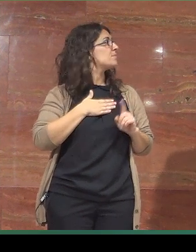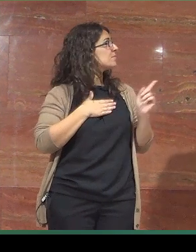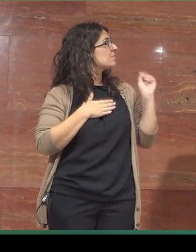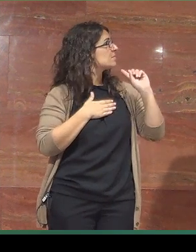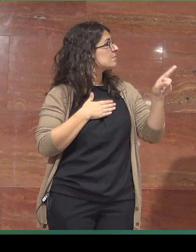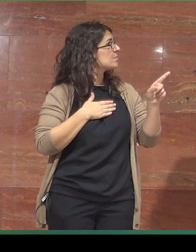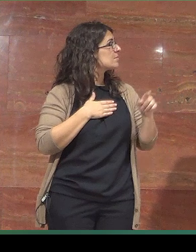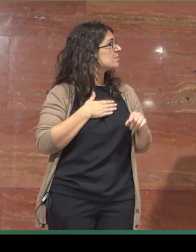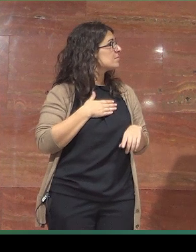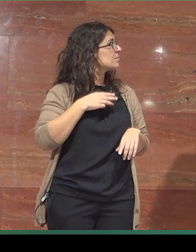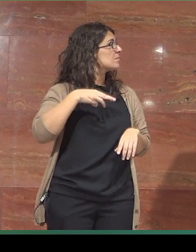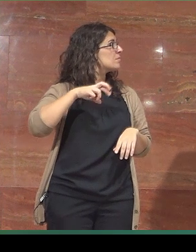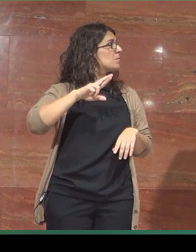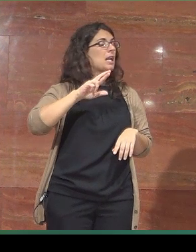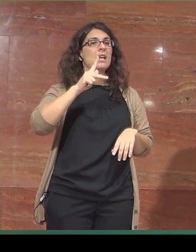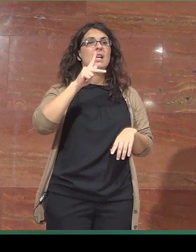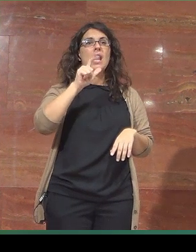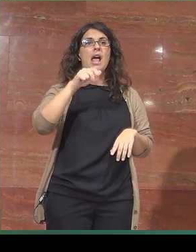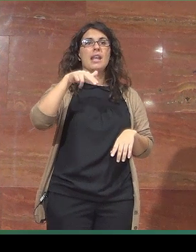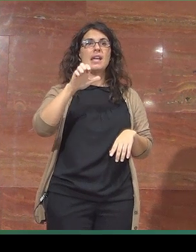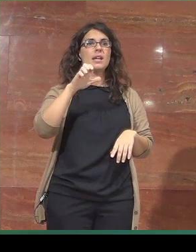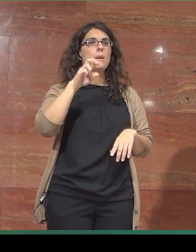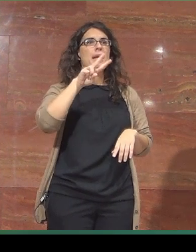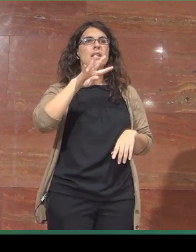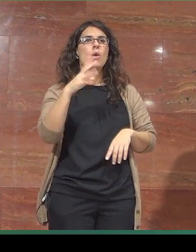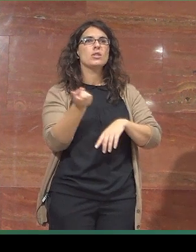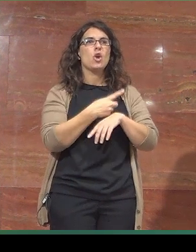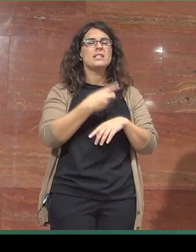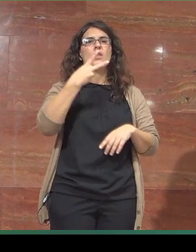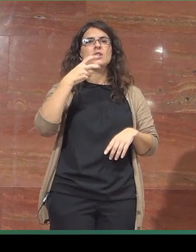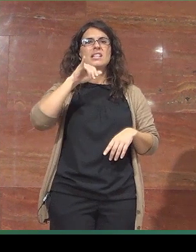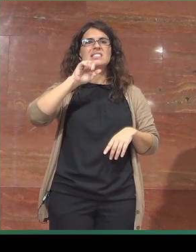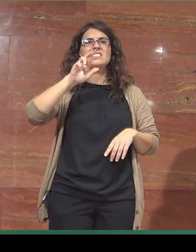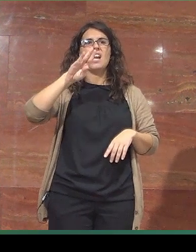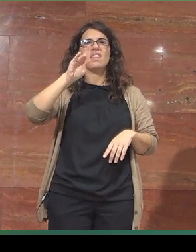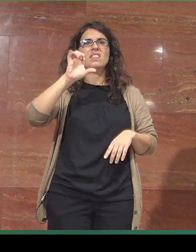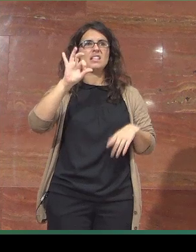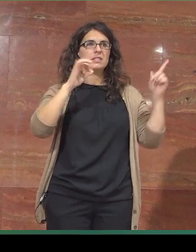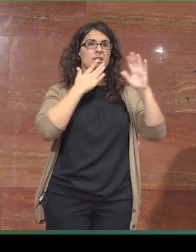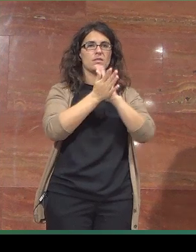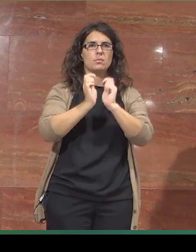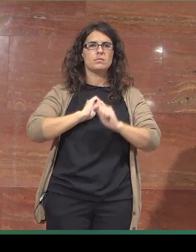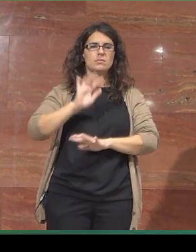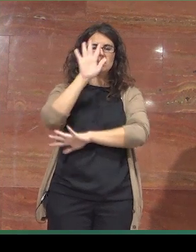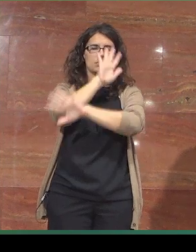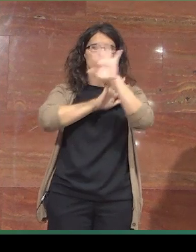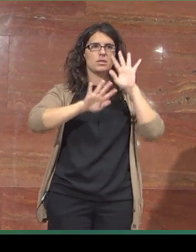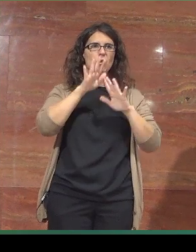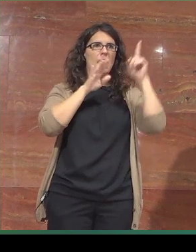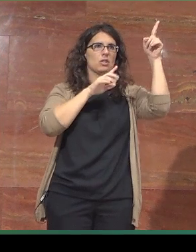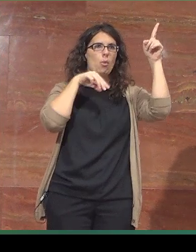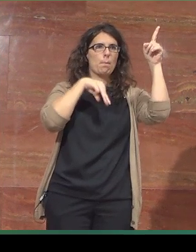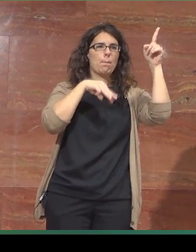completely confusing. And this is one element of how the system broke